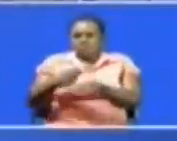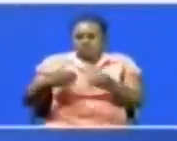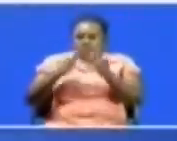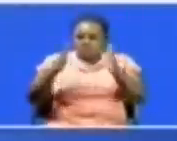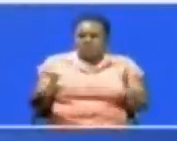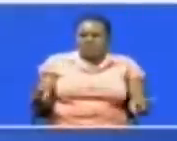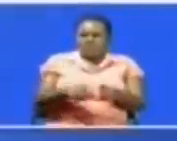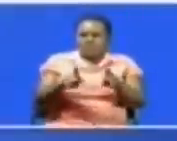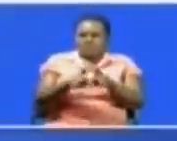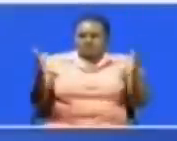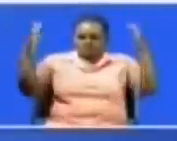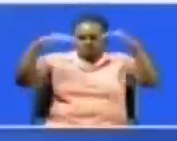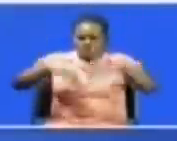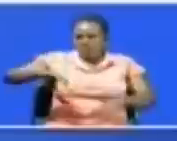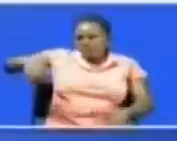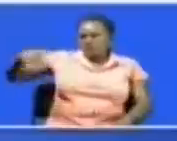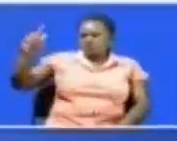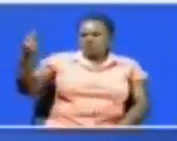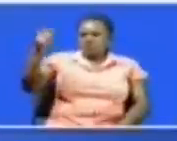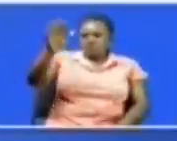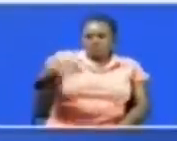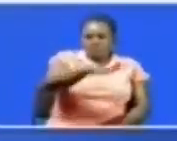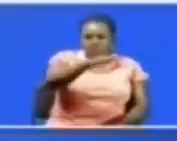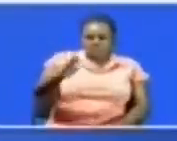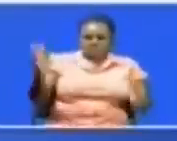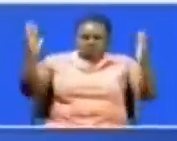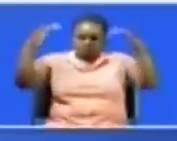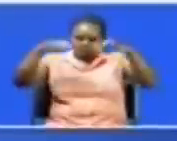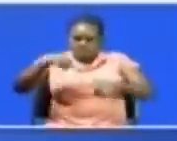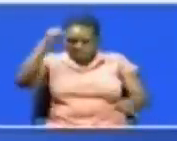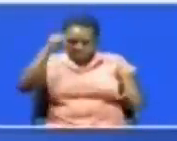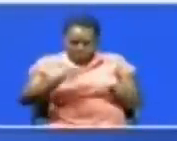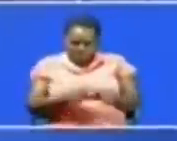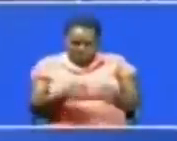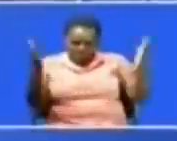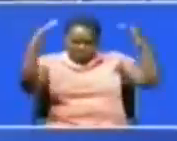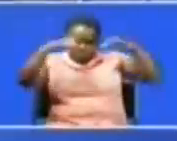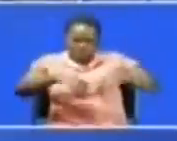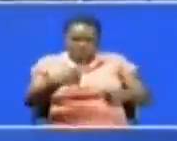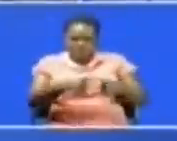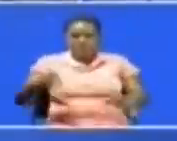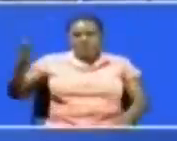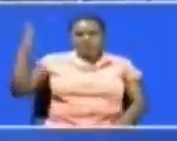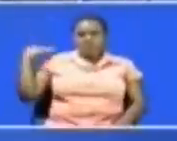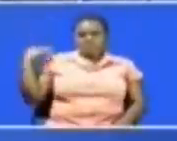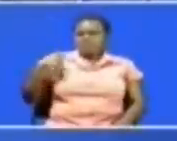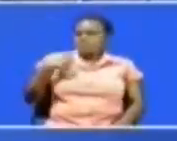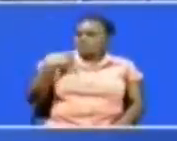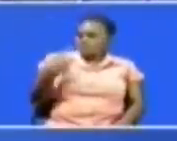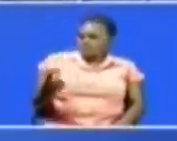also a convener of the Mount Kenya parliamentary caucus. And you may remember that press conference last year I